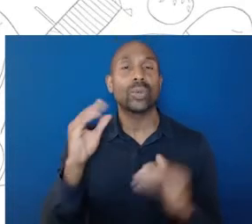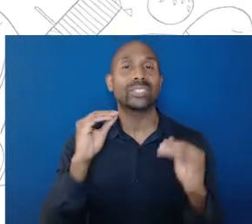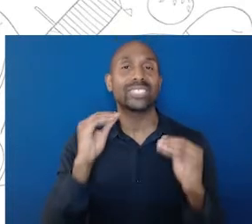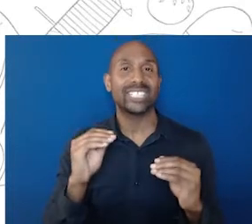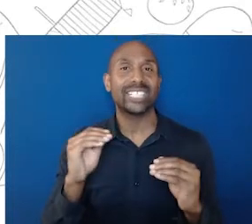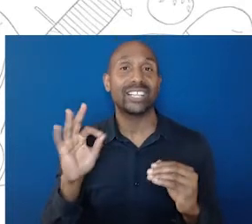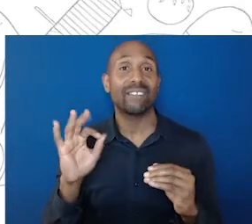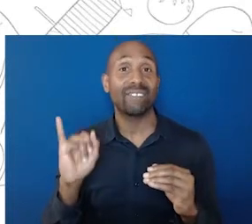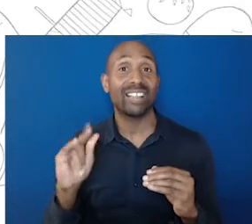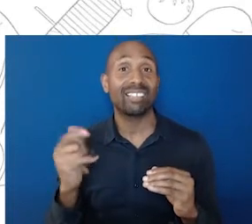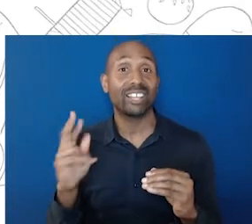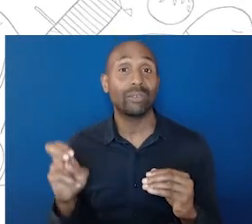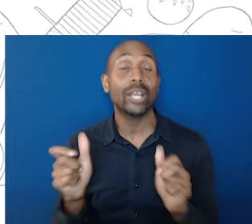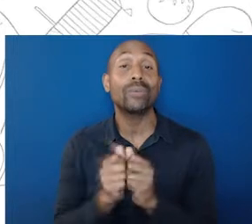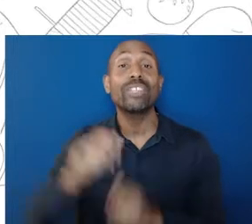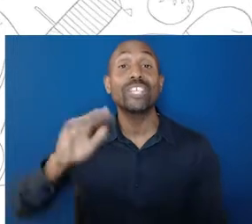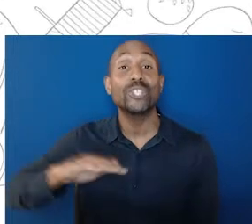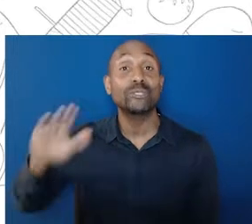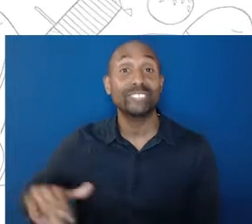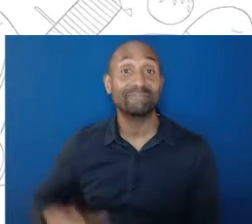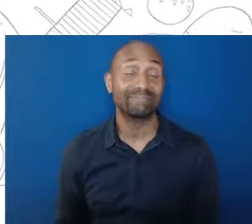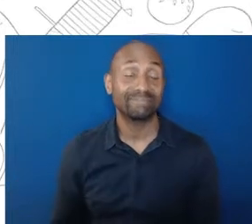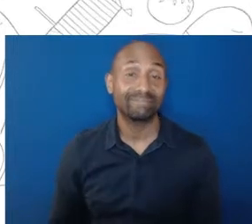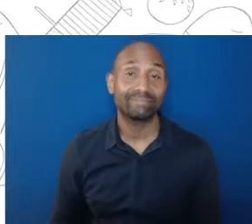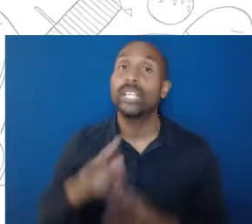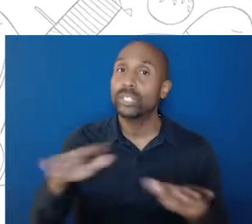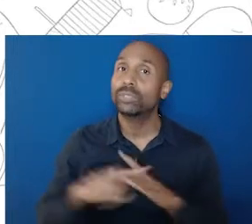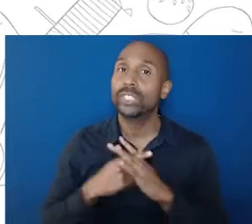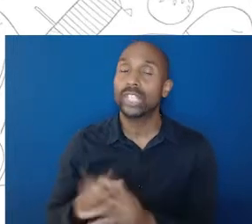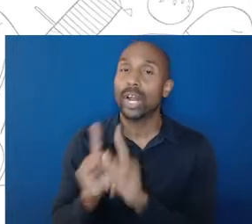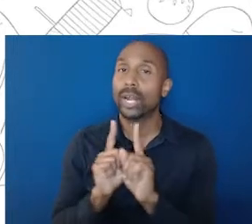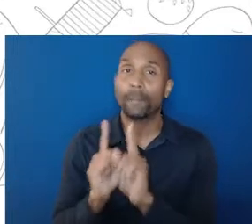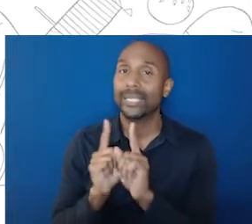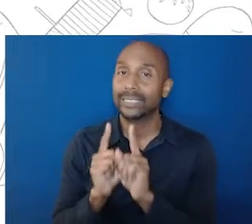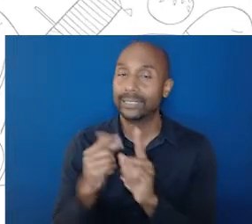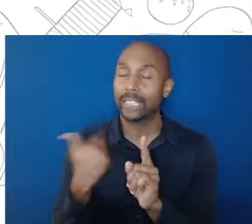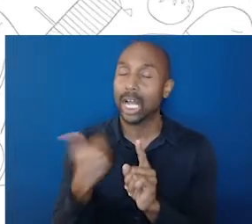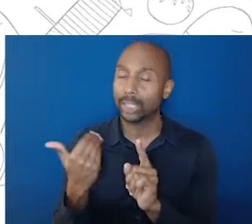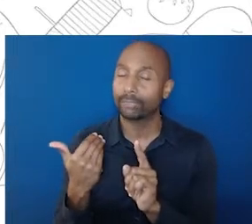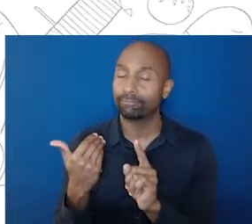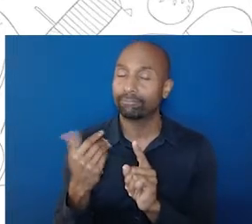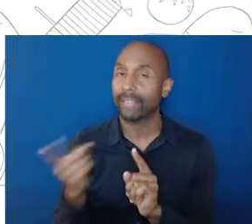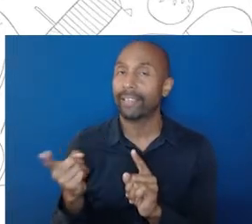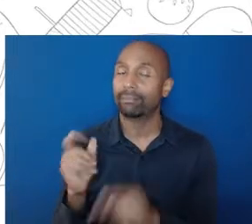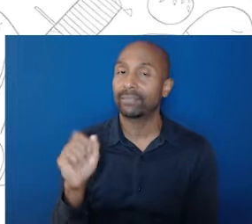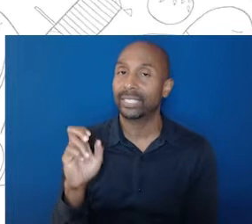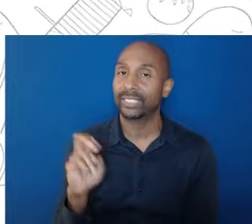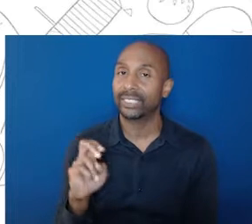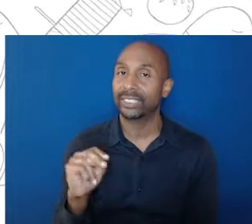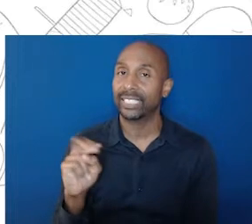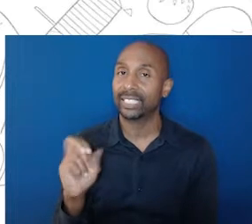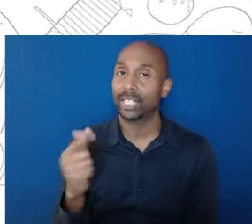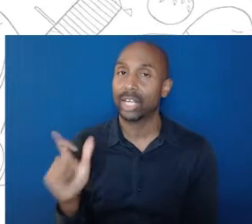teaching children. Children start apprenticing young in Senegal. And one of the things they